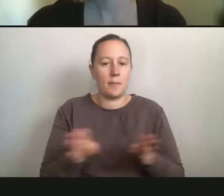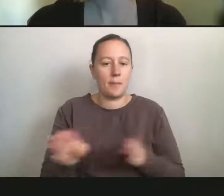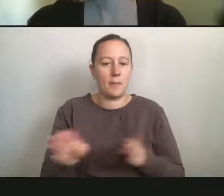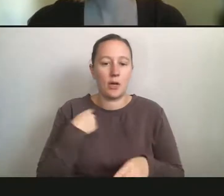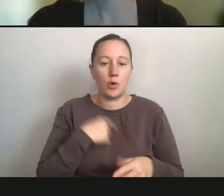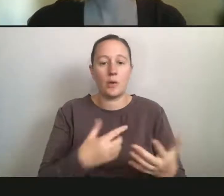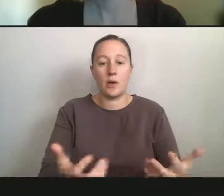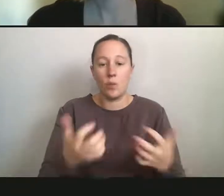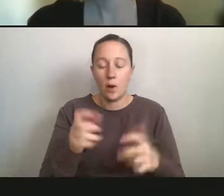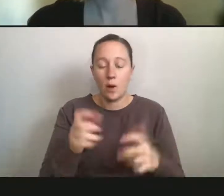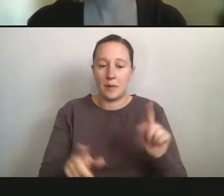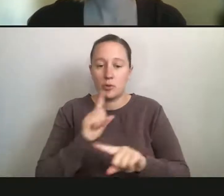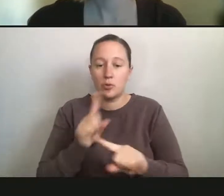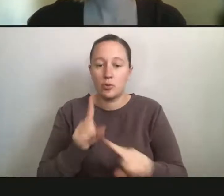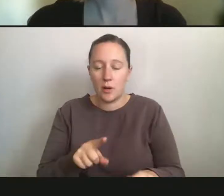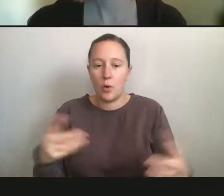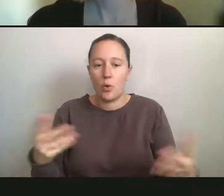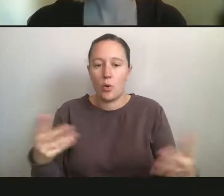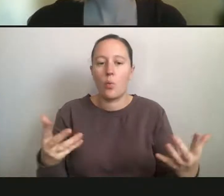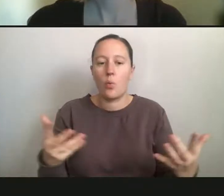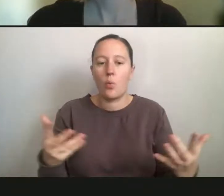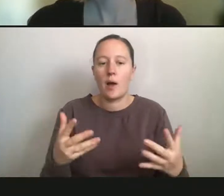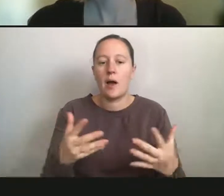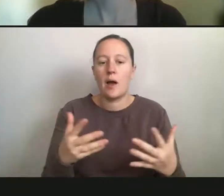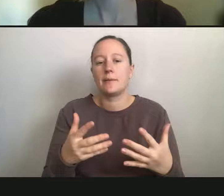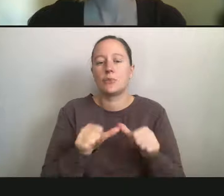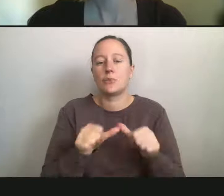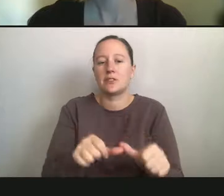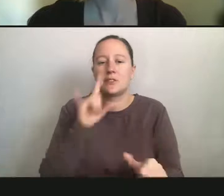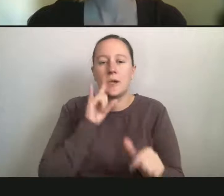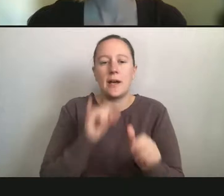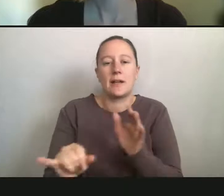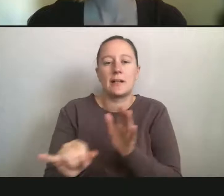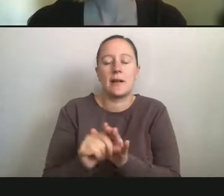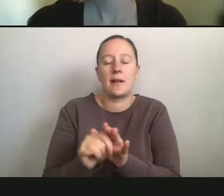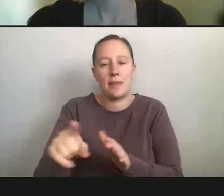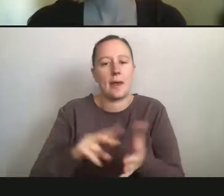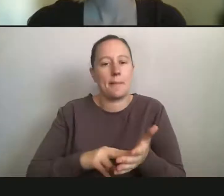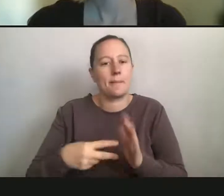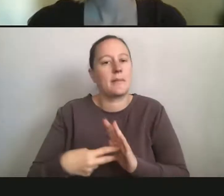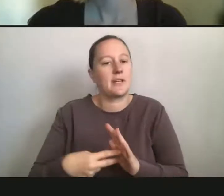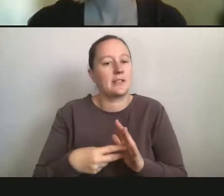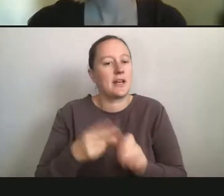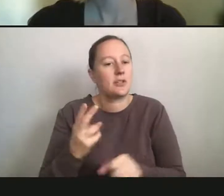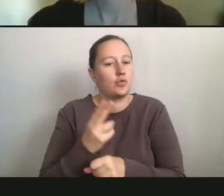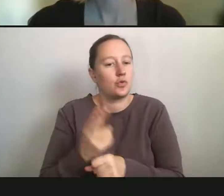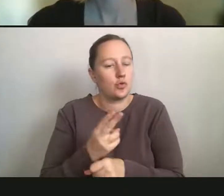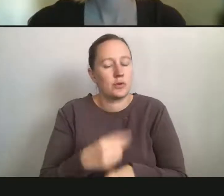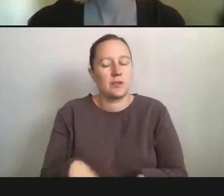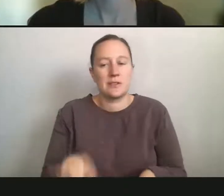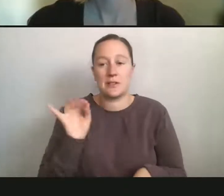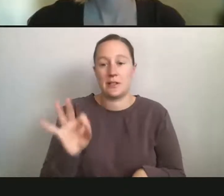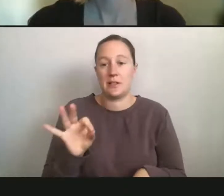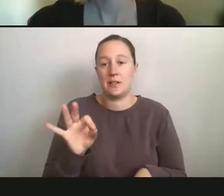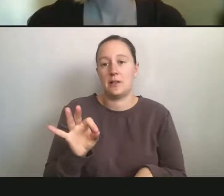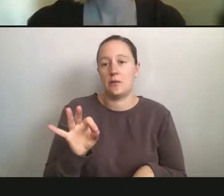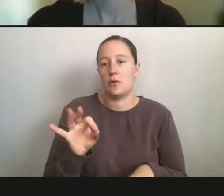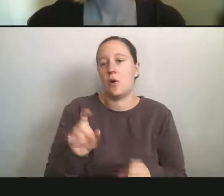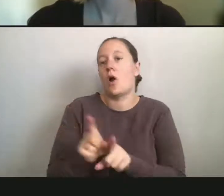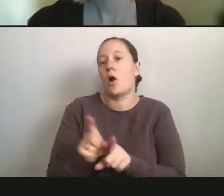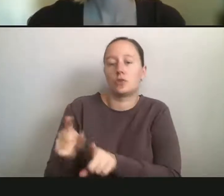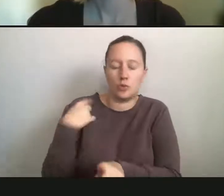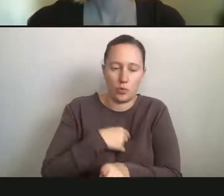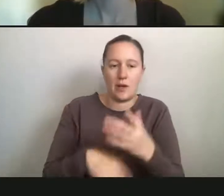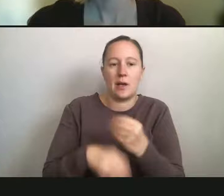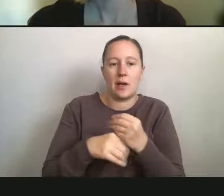report, what sort of persistent identifiers they intend to use. And we do also say,